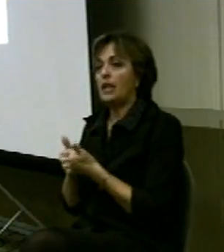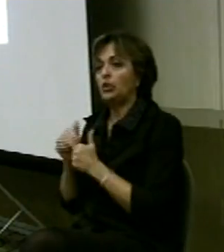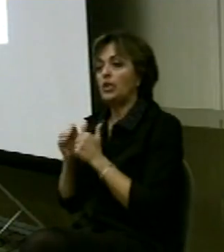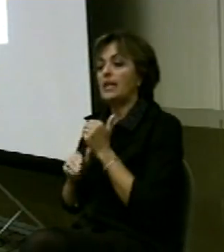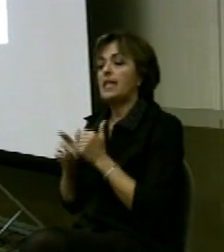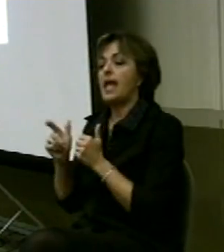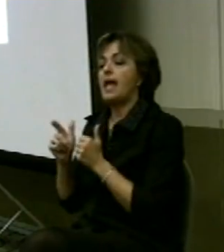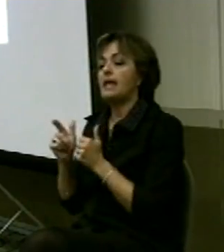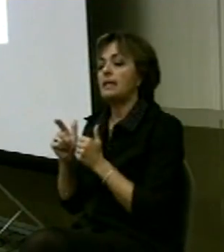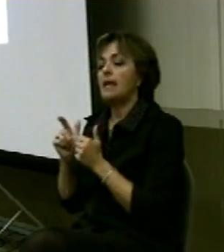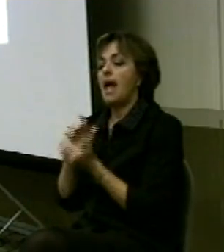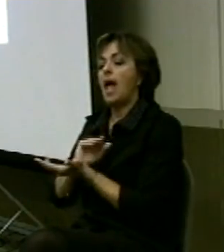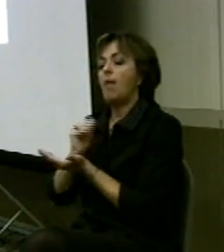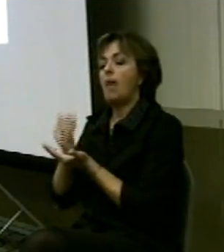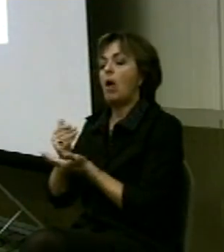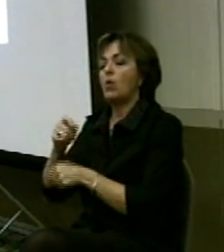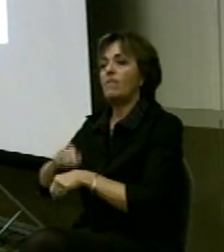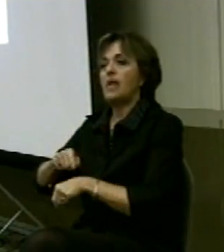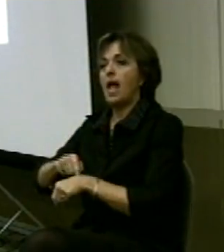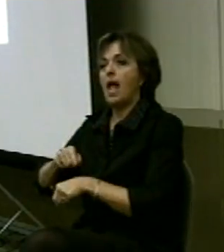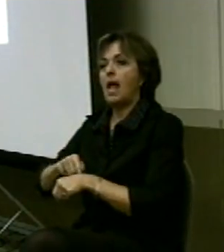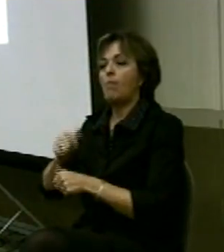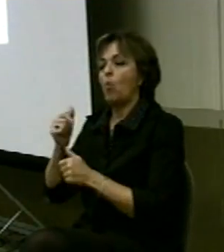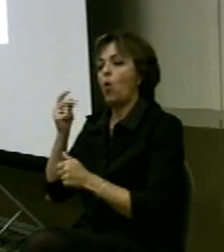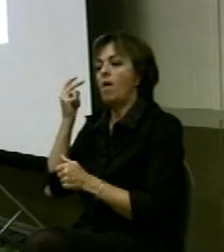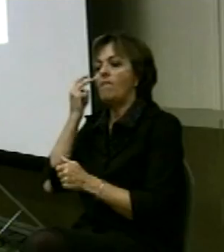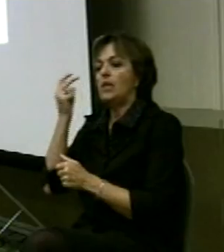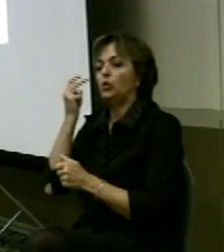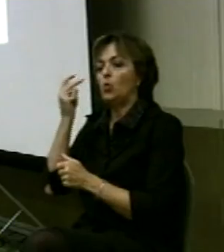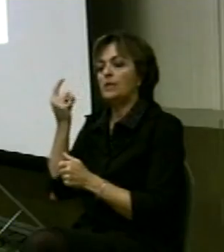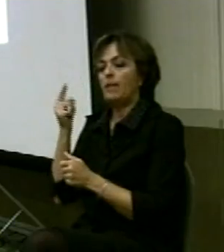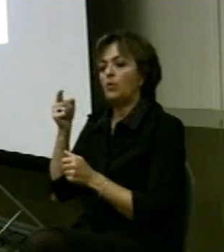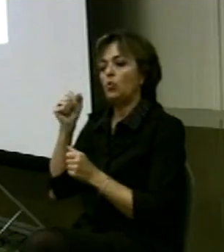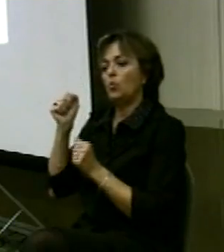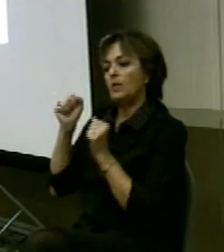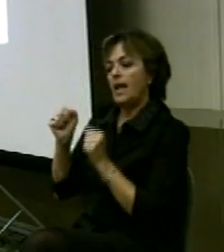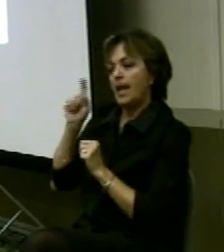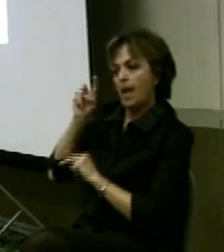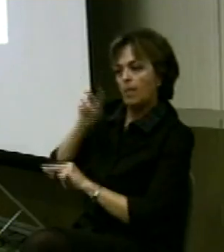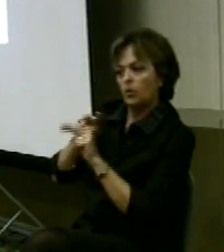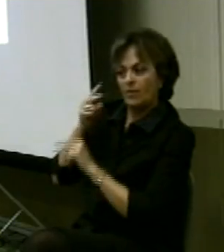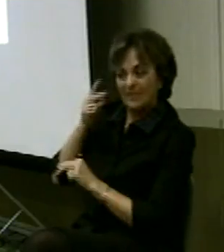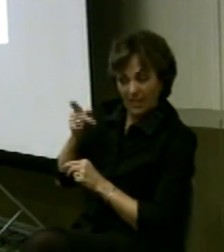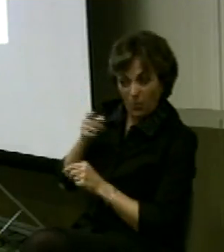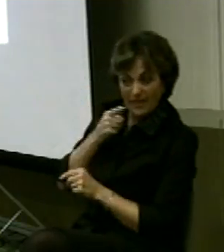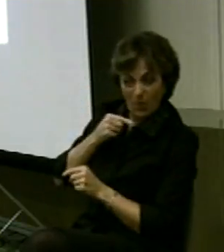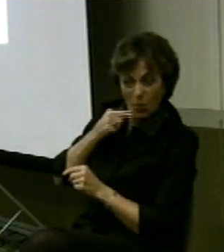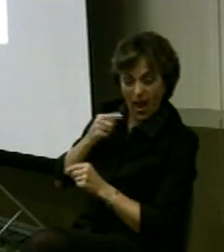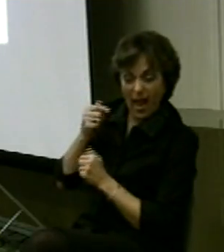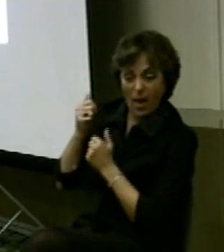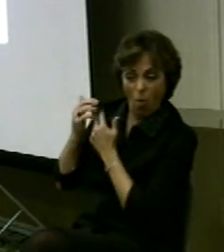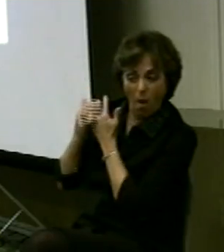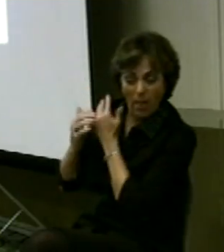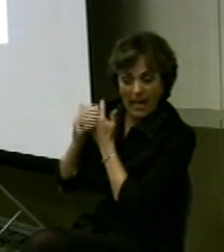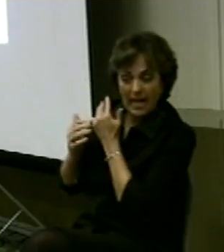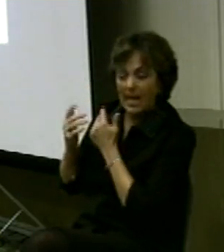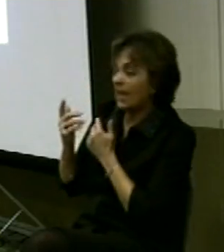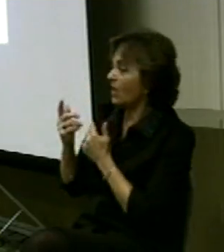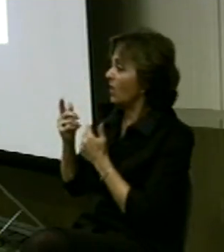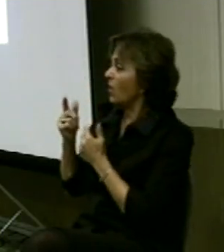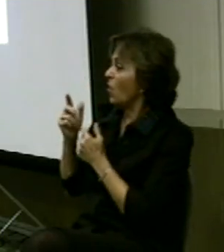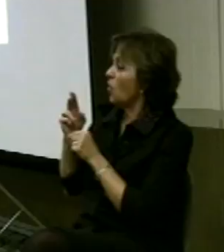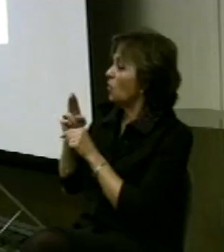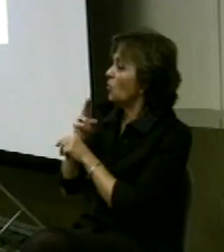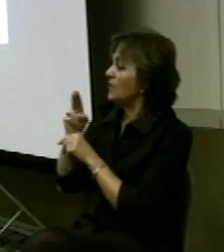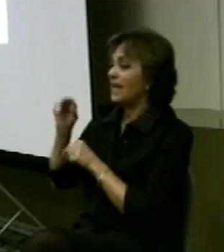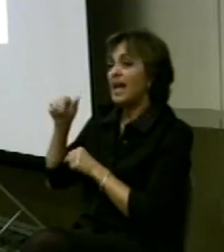of time or a visual, something that you could observe and see. Did they have redness? Were they bleeding? Or was there use of